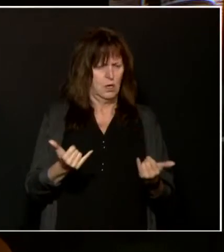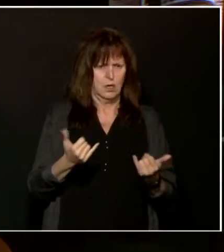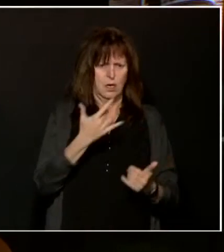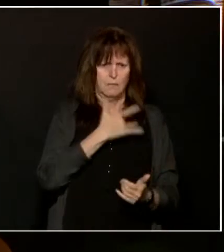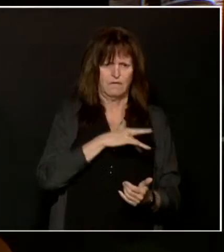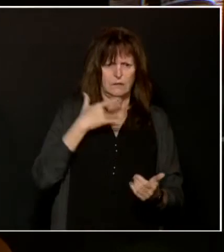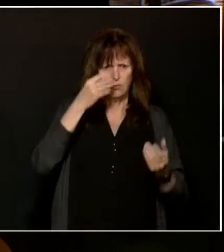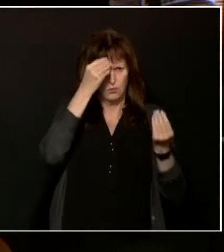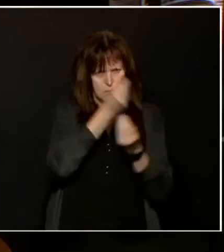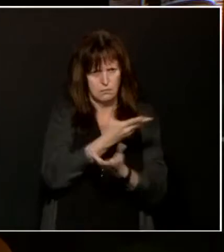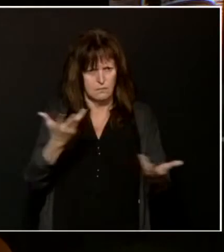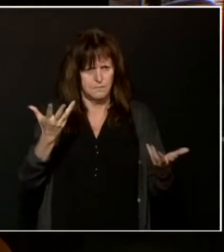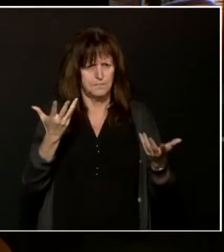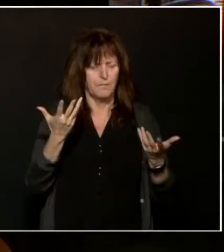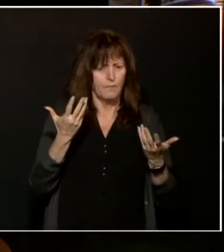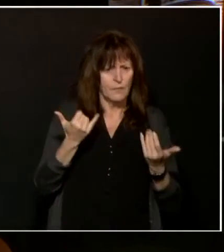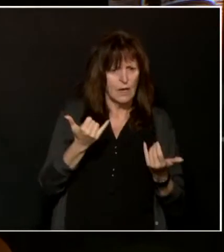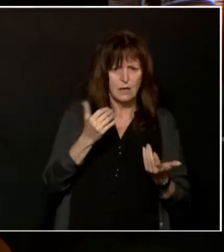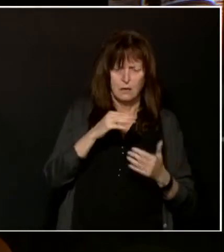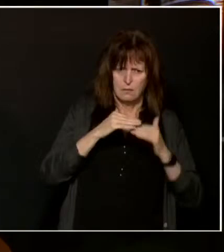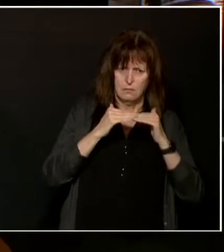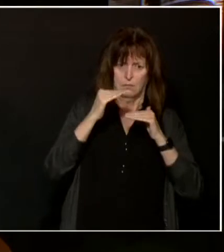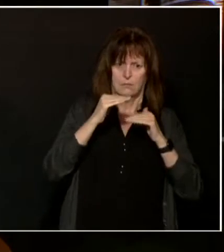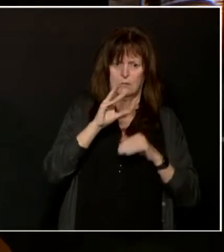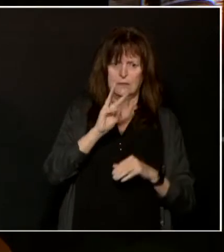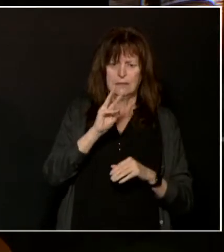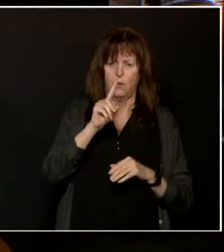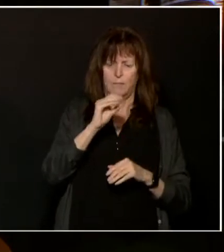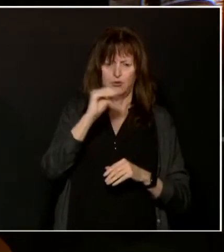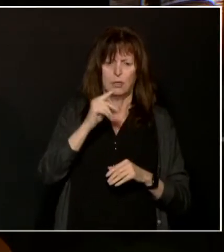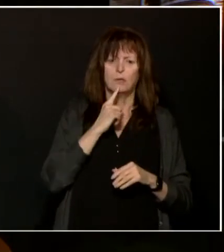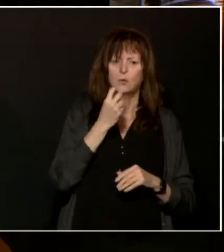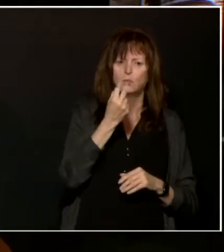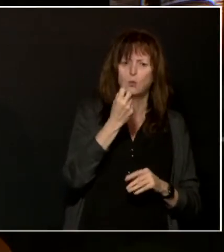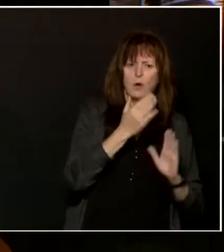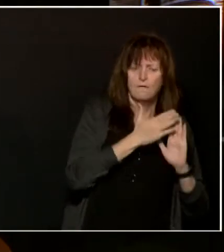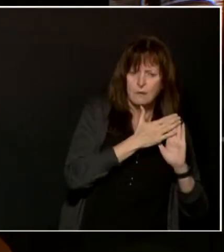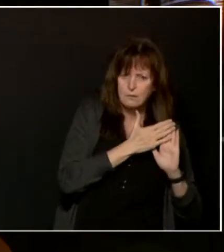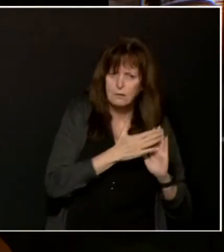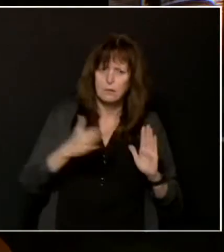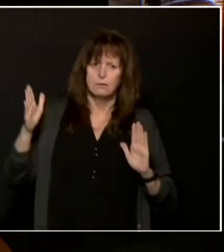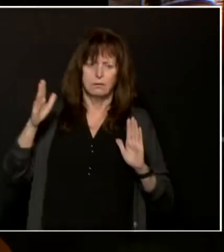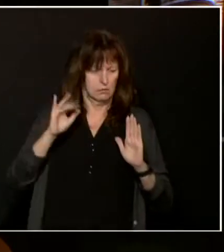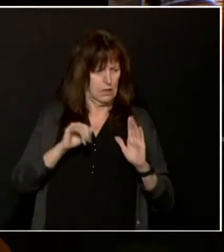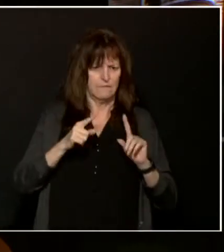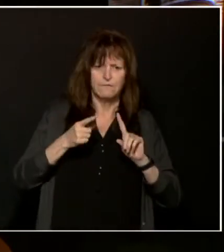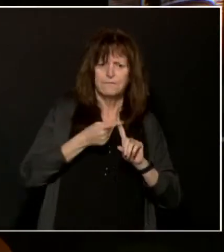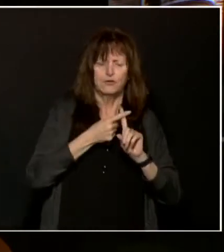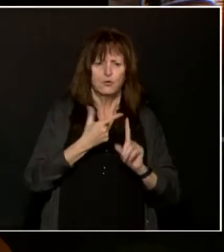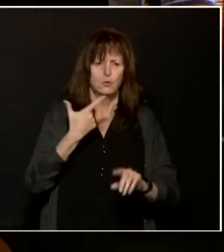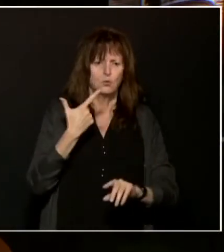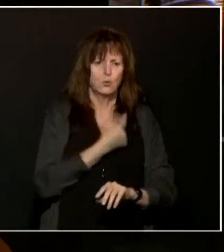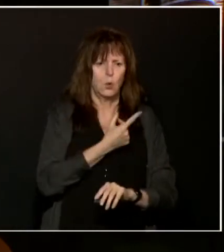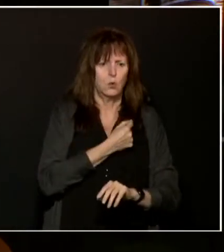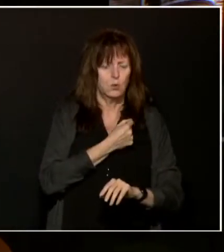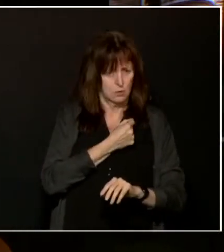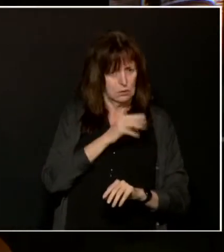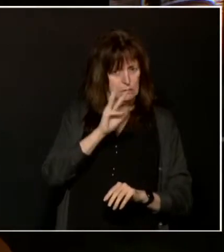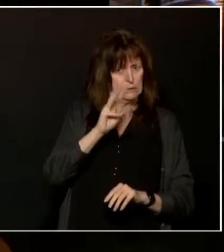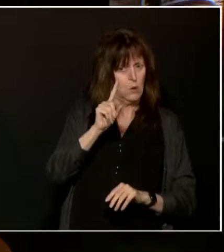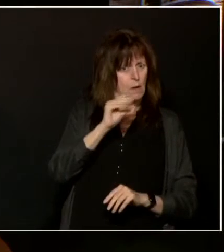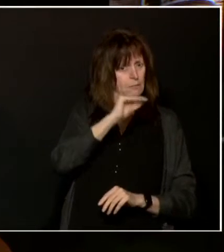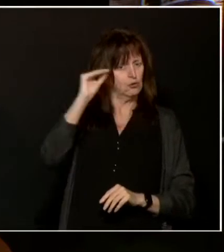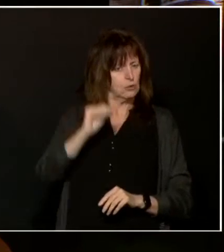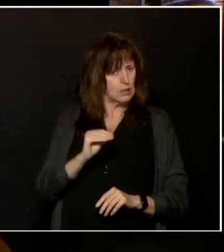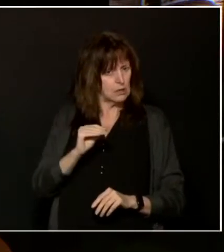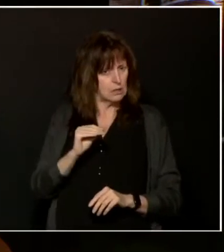of Ontarians over the age of 12 have been vaccinated with at least one dose. And that apparently is where we should be looking